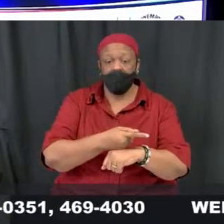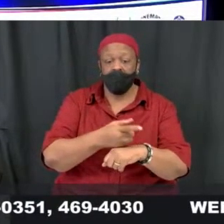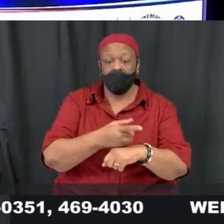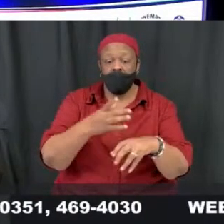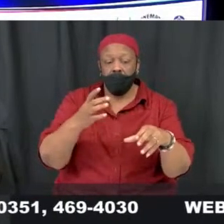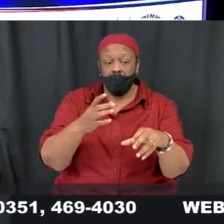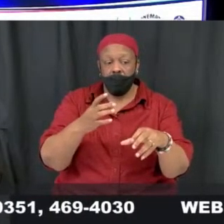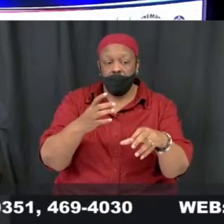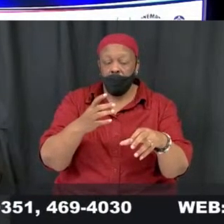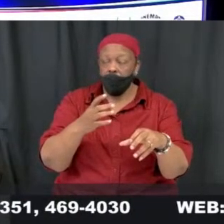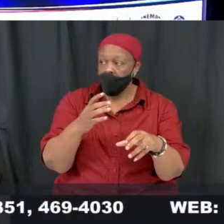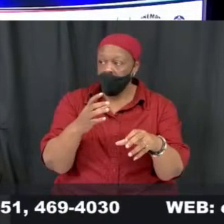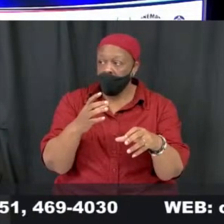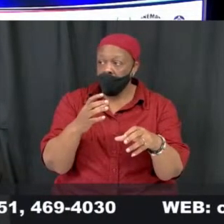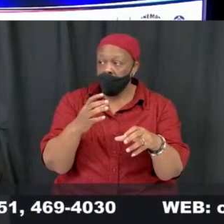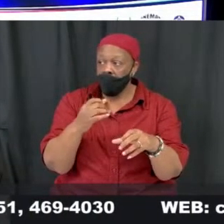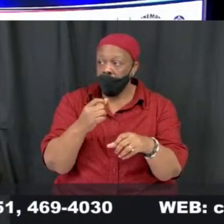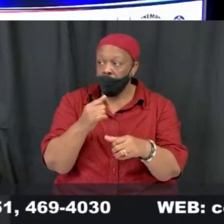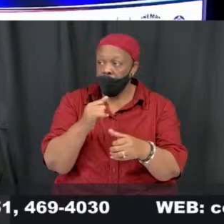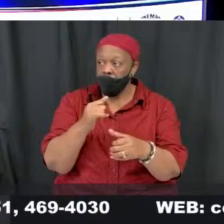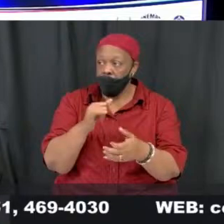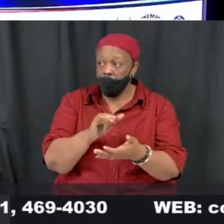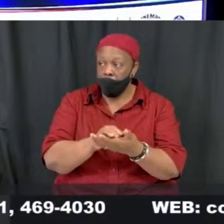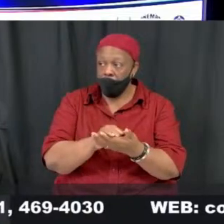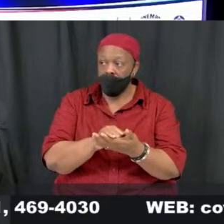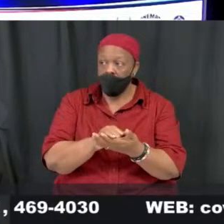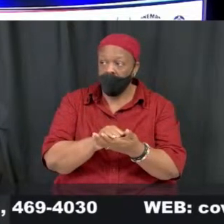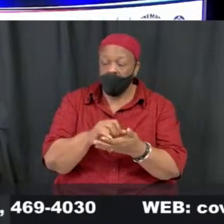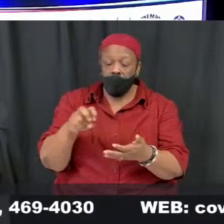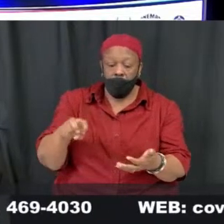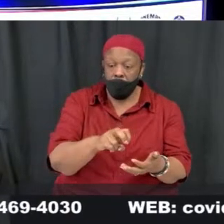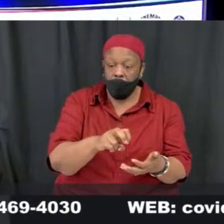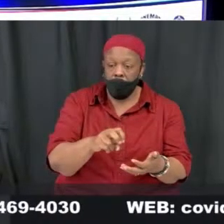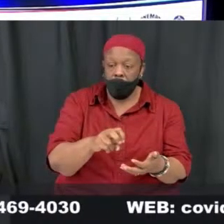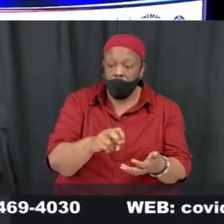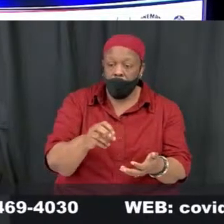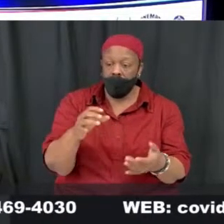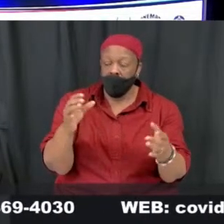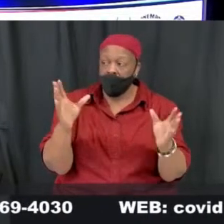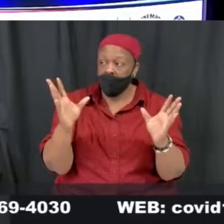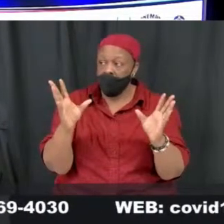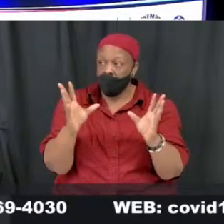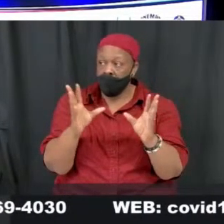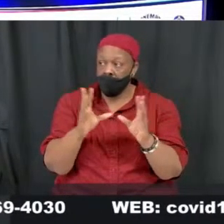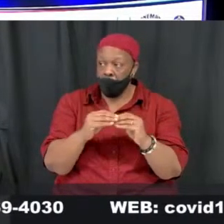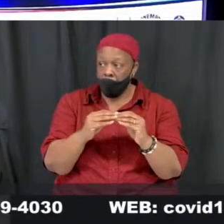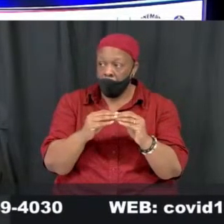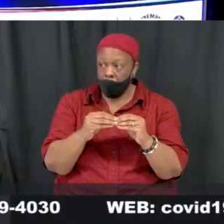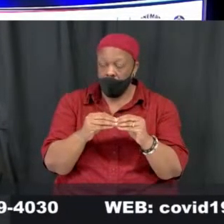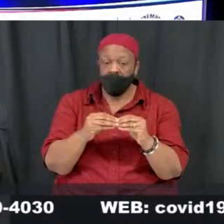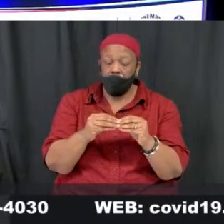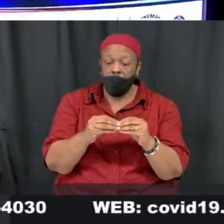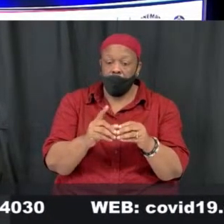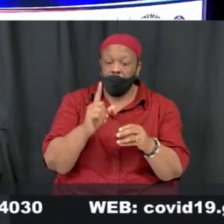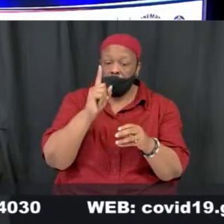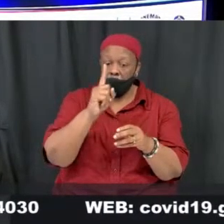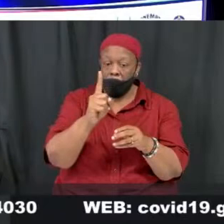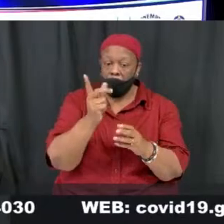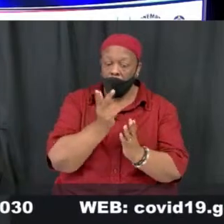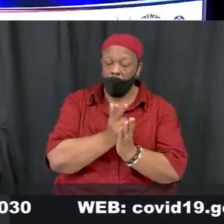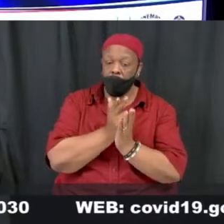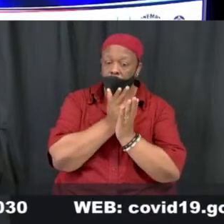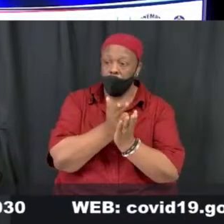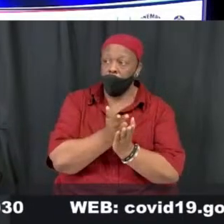the authority that the Celebrity Millennium